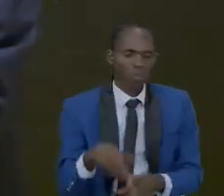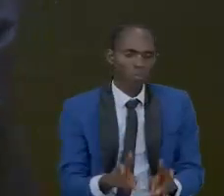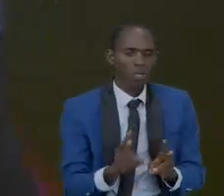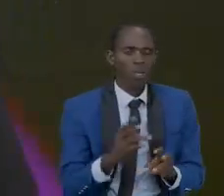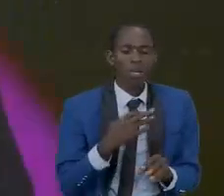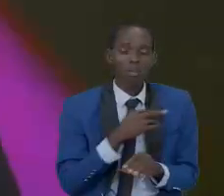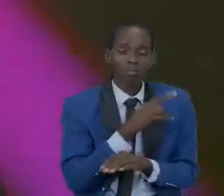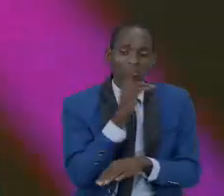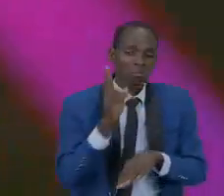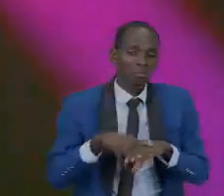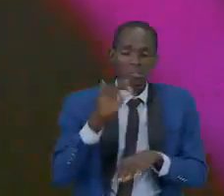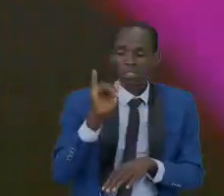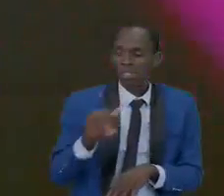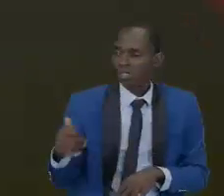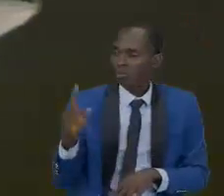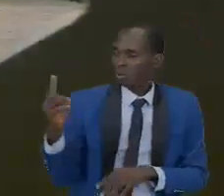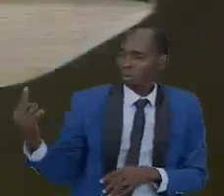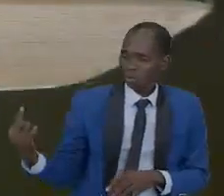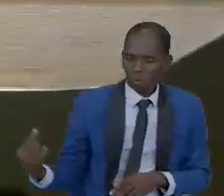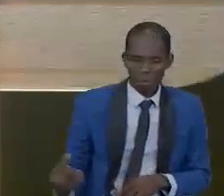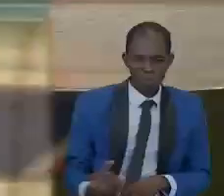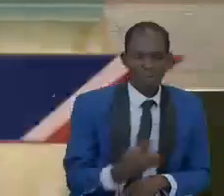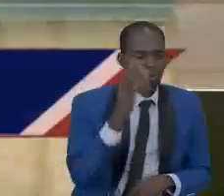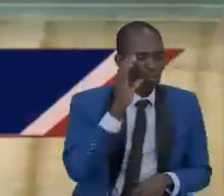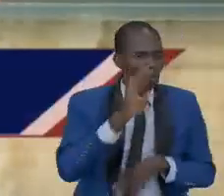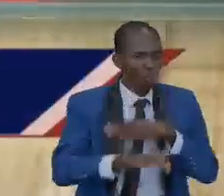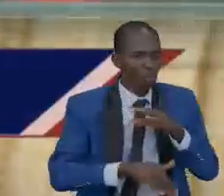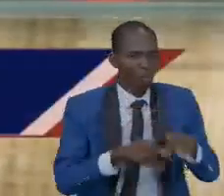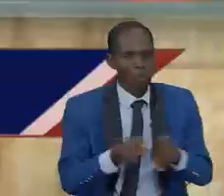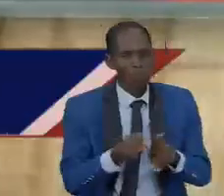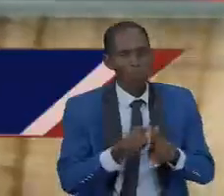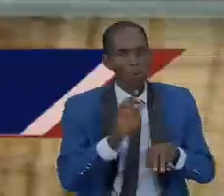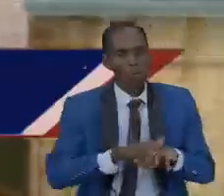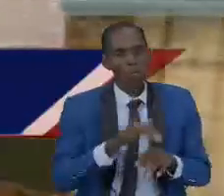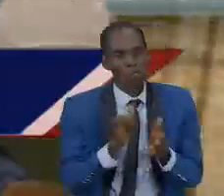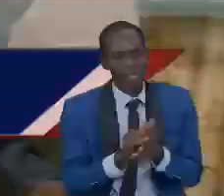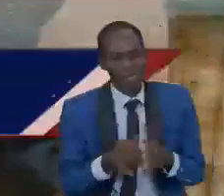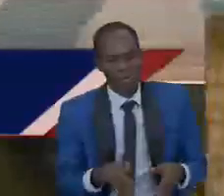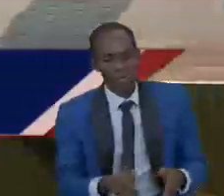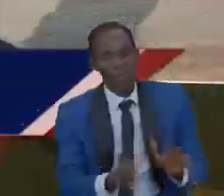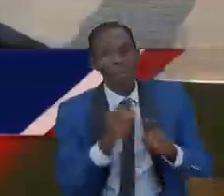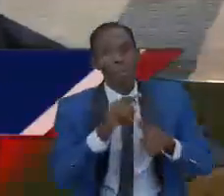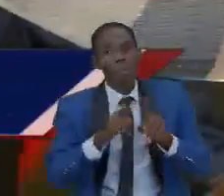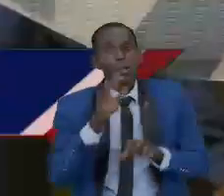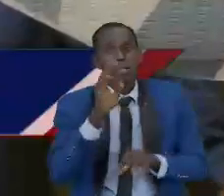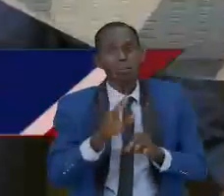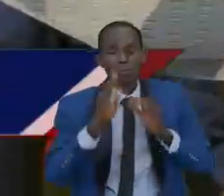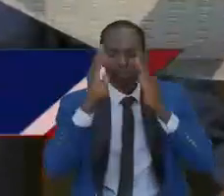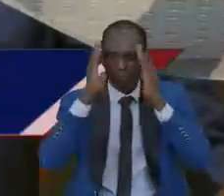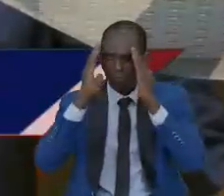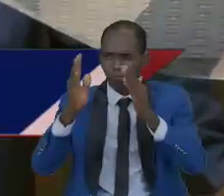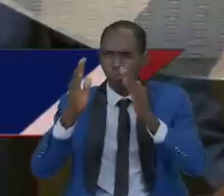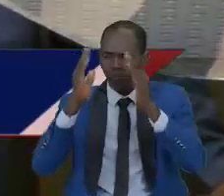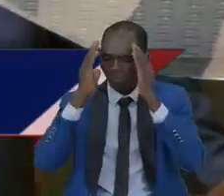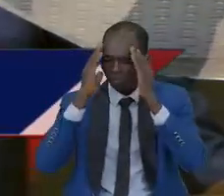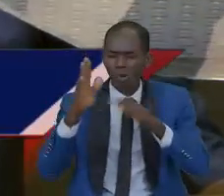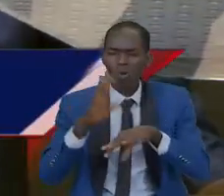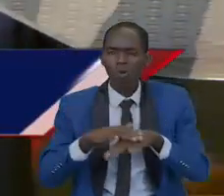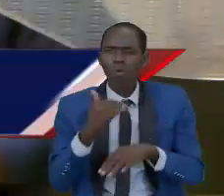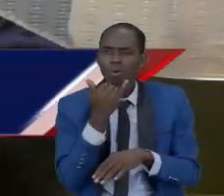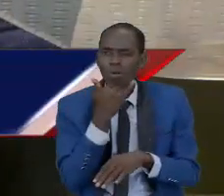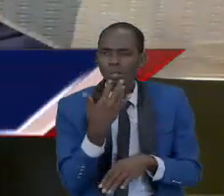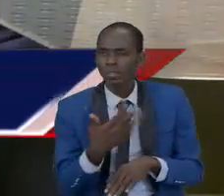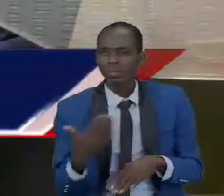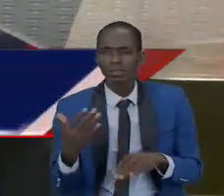anyone coming or just walk on that automatically when you concentrate on the wrong thing on the wrong feeling on the wrong emotion